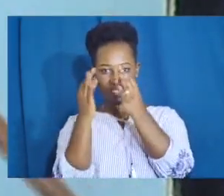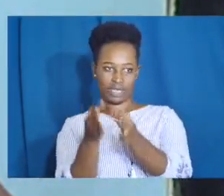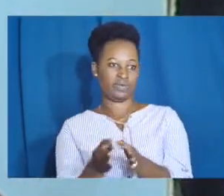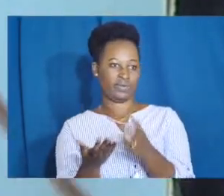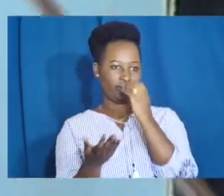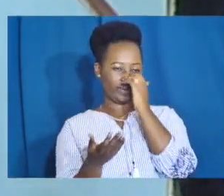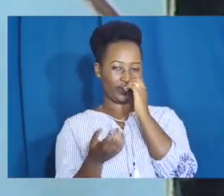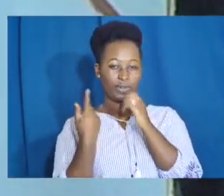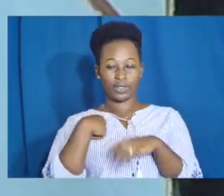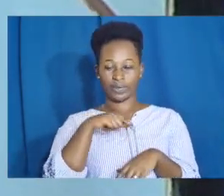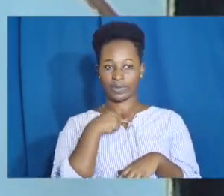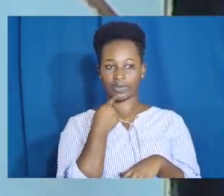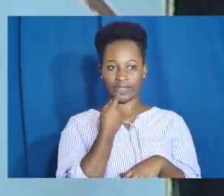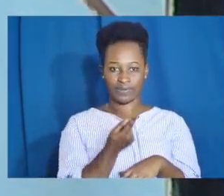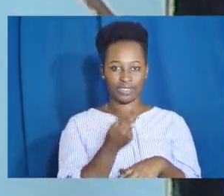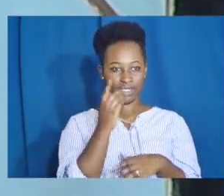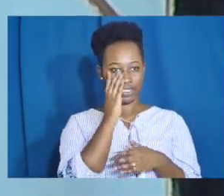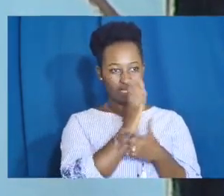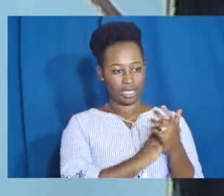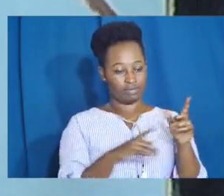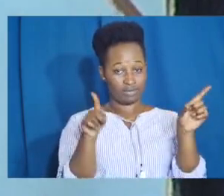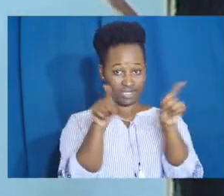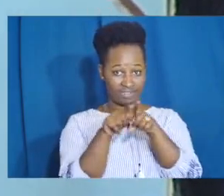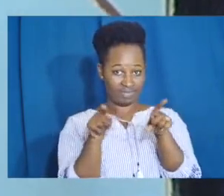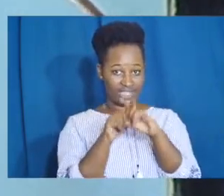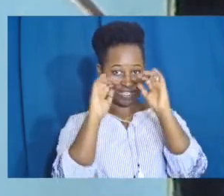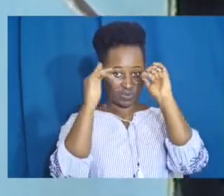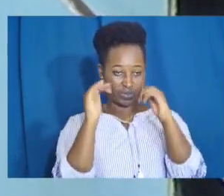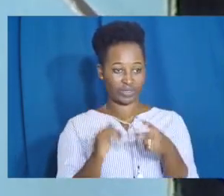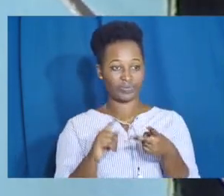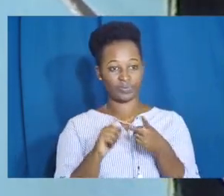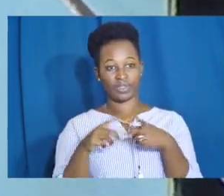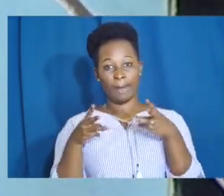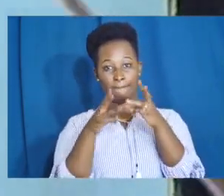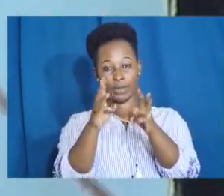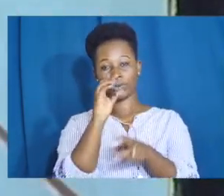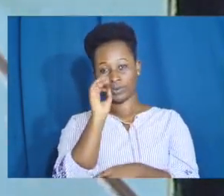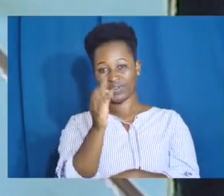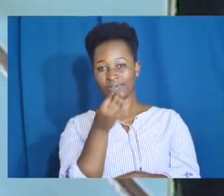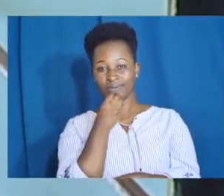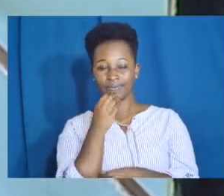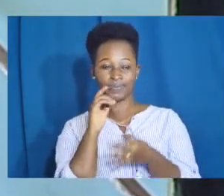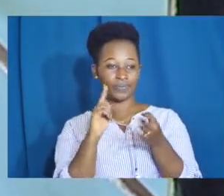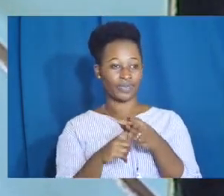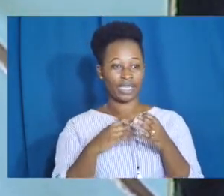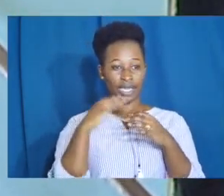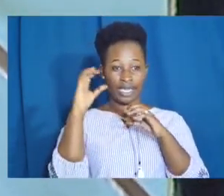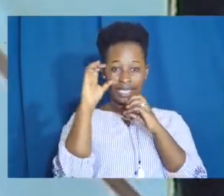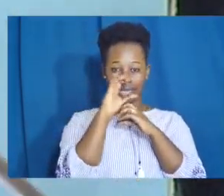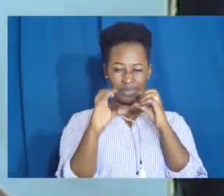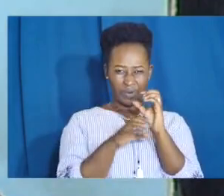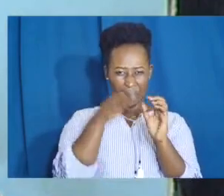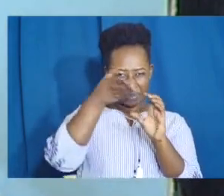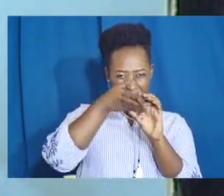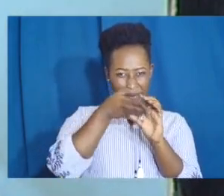We have said similar structures, mode of nutrition, chemical constraints of